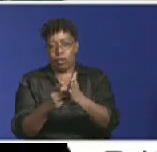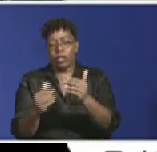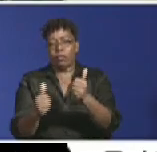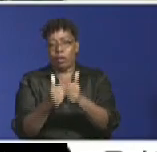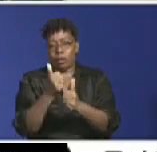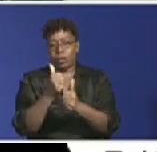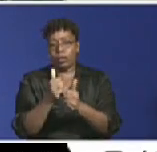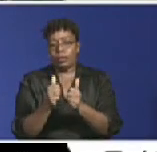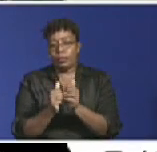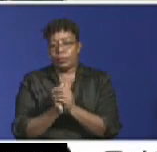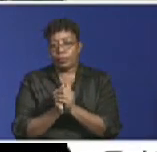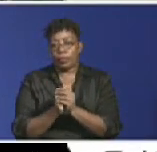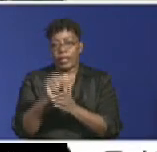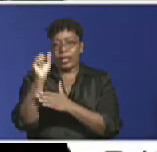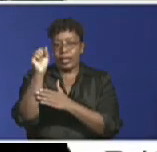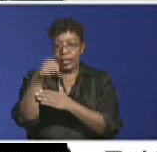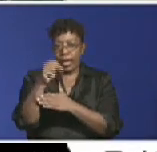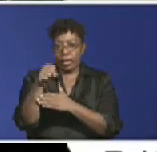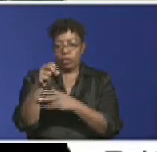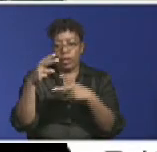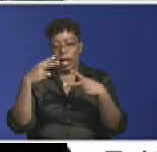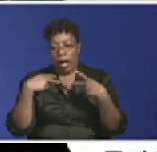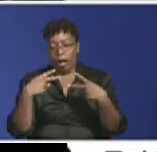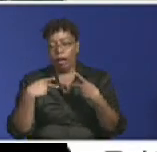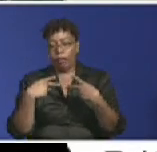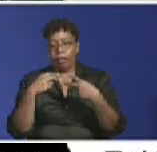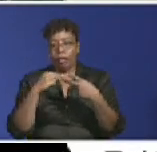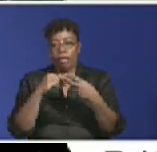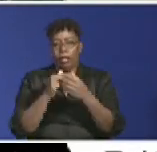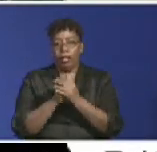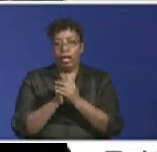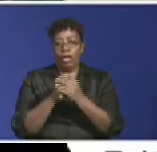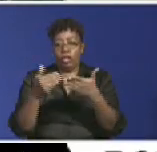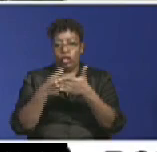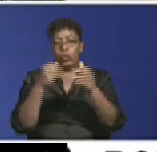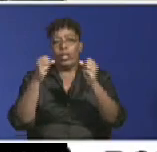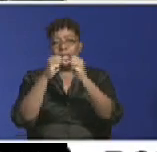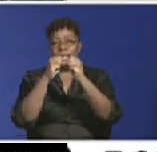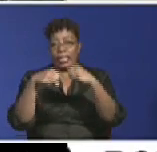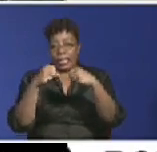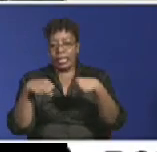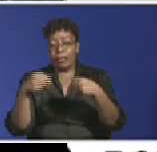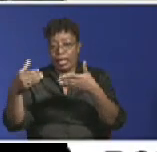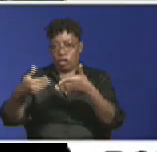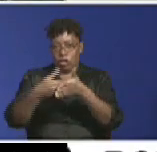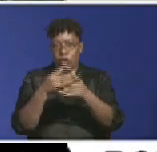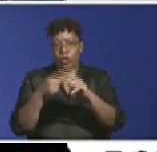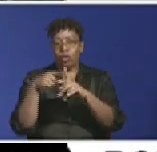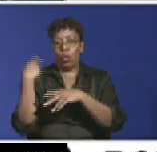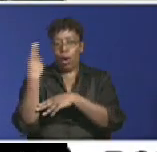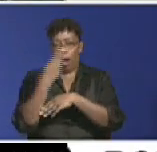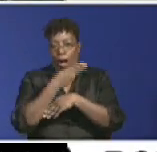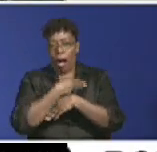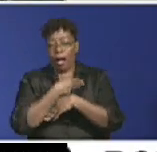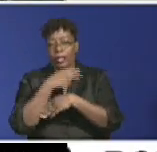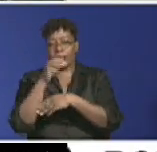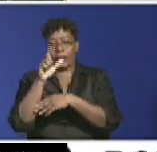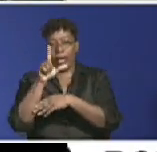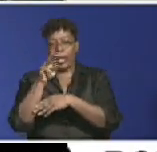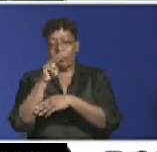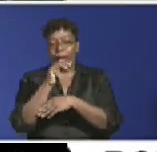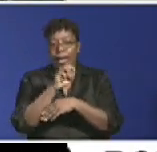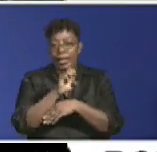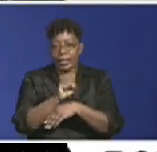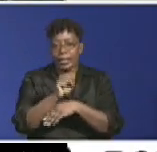keenly. Yes, we have a situation that is new to us, learning management system and education management information system, never